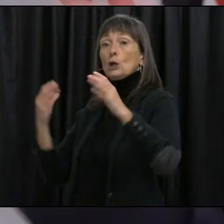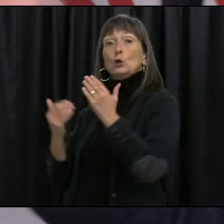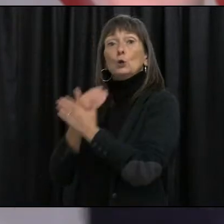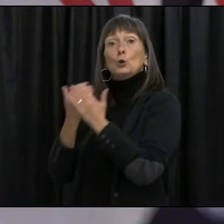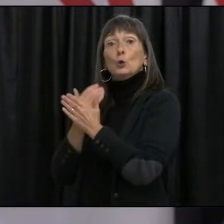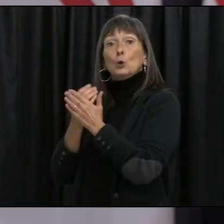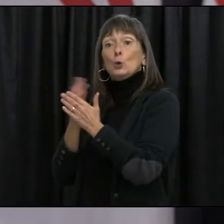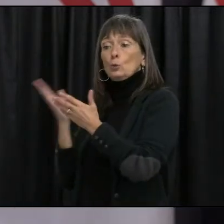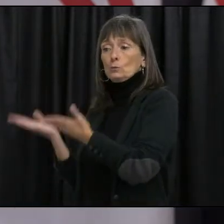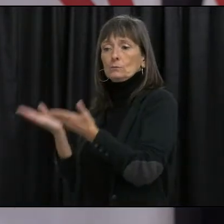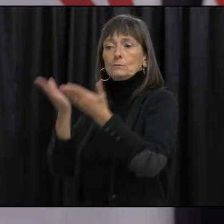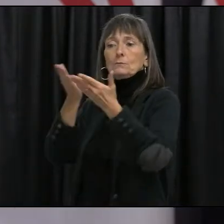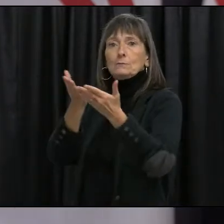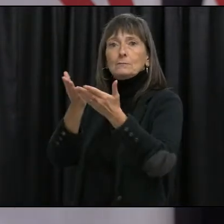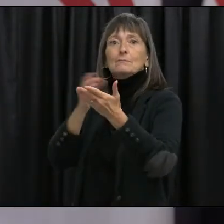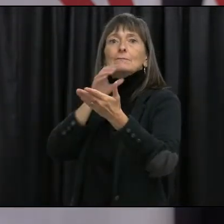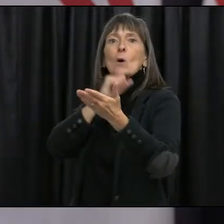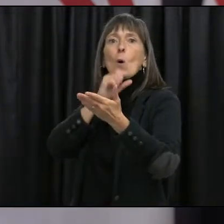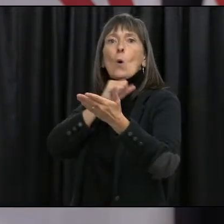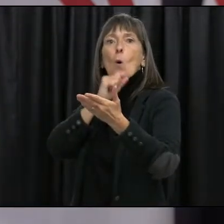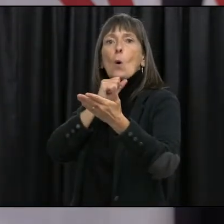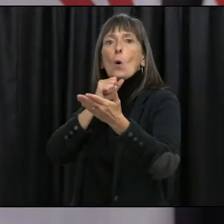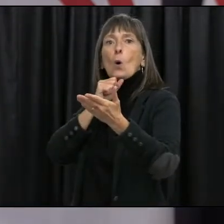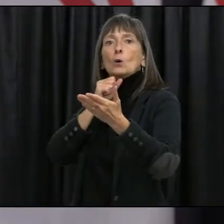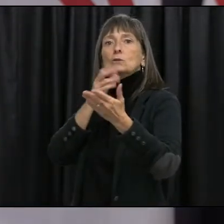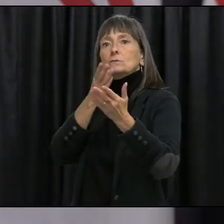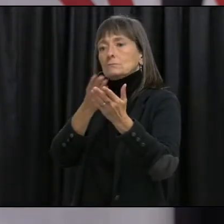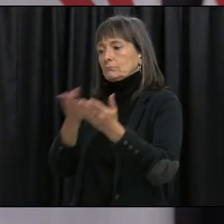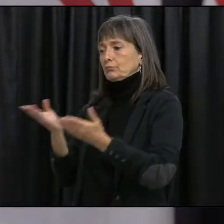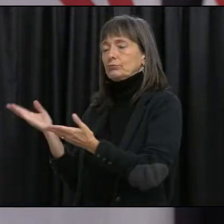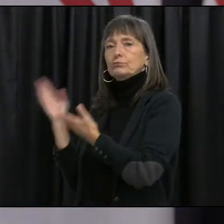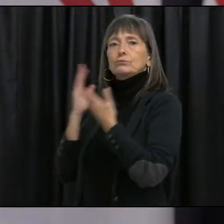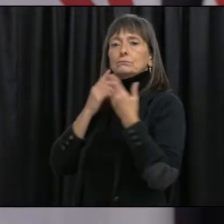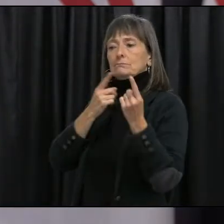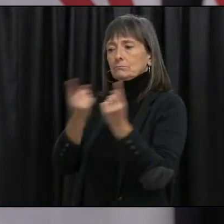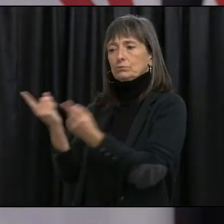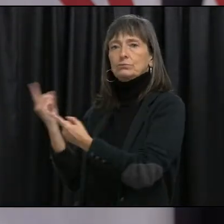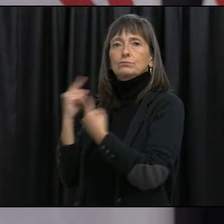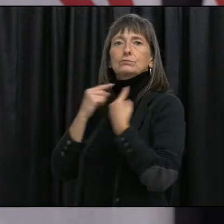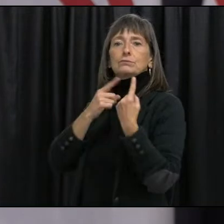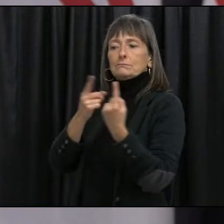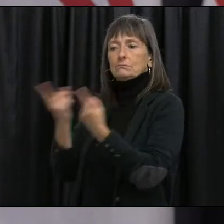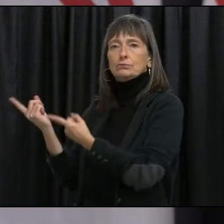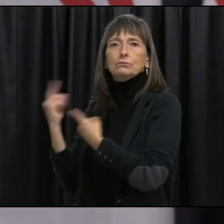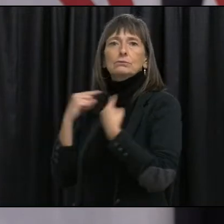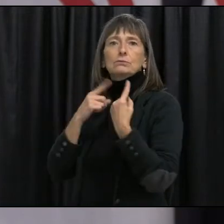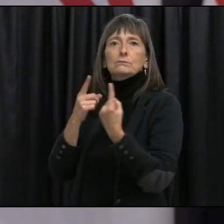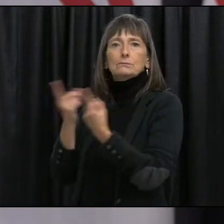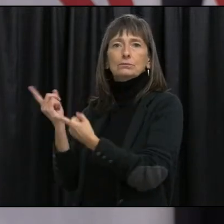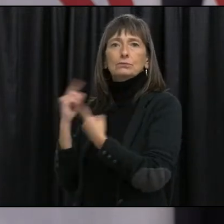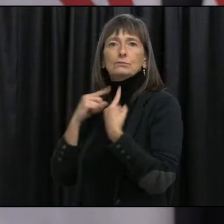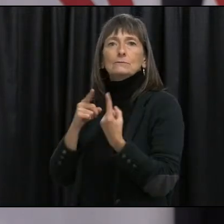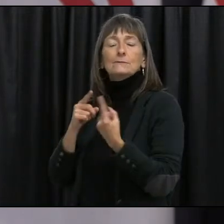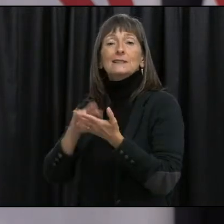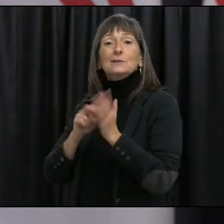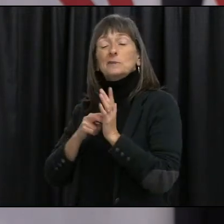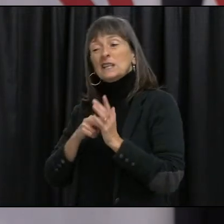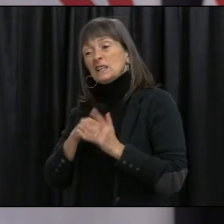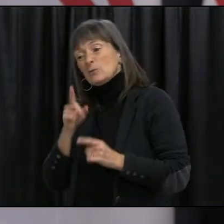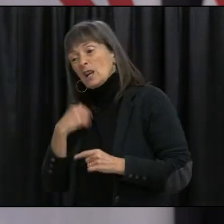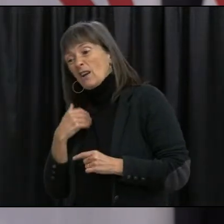and the older stuff goes out the other. We're aiming for a 180-day supply at pandemic burn rate.